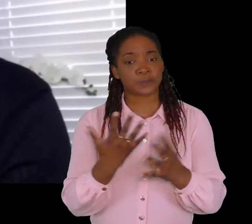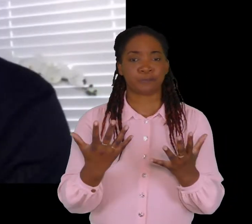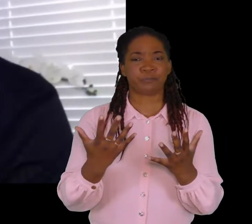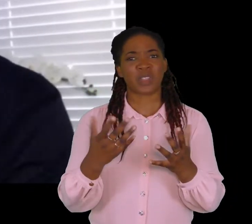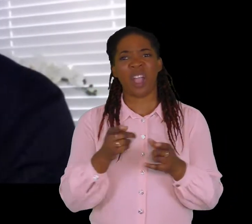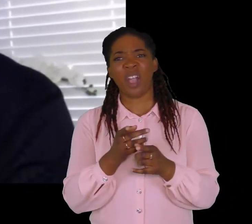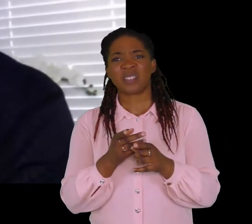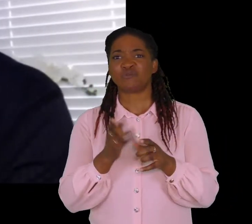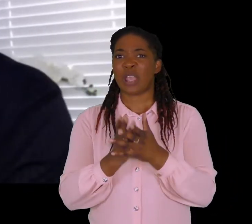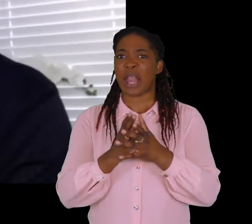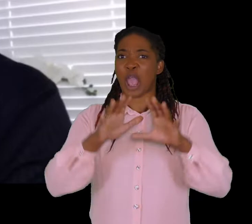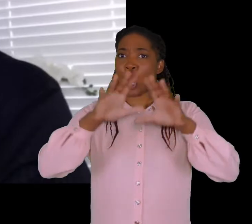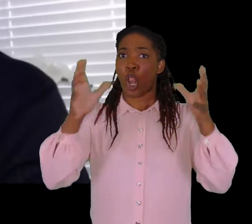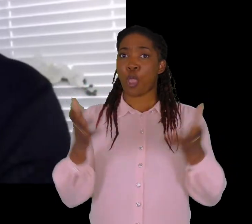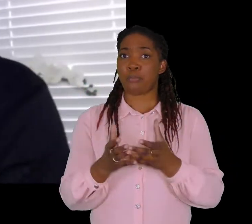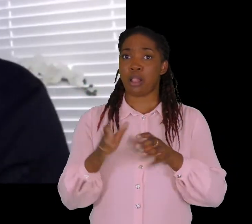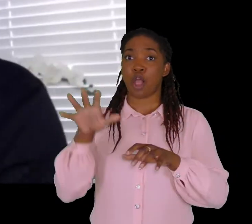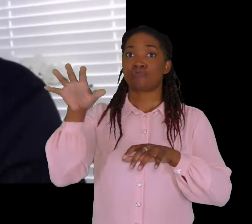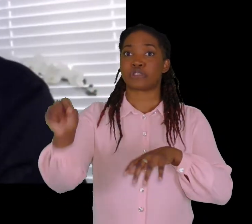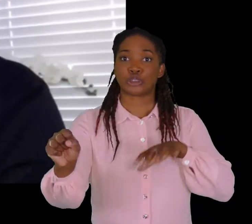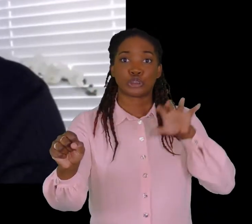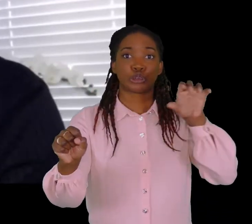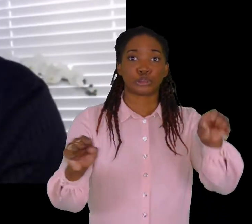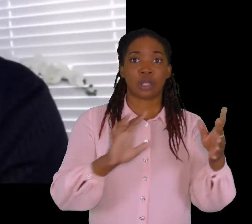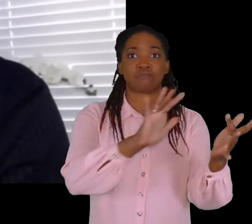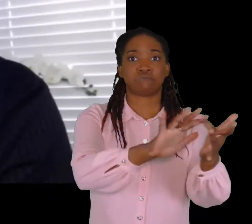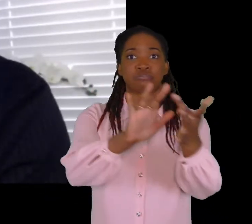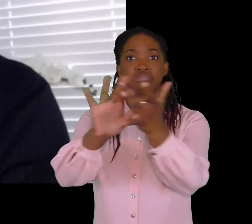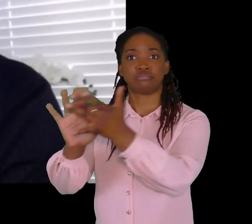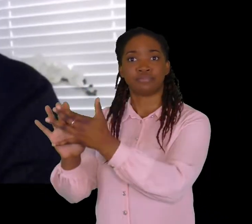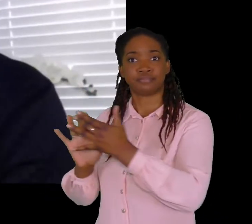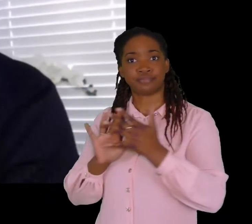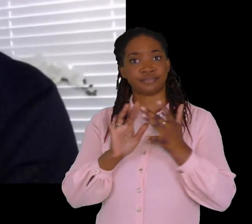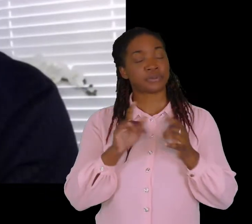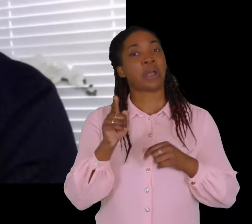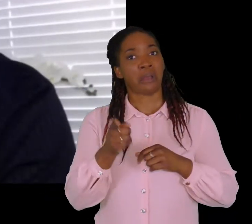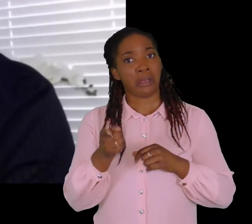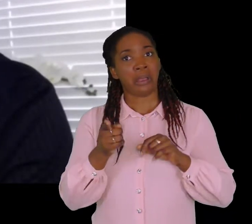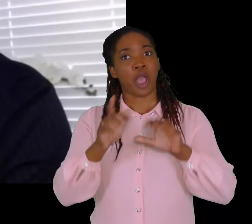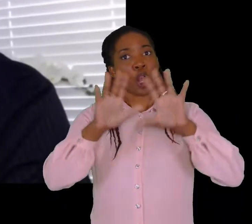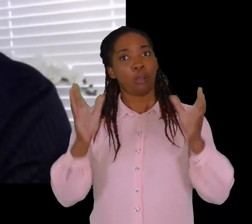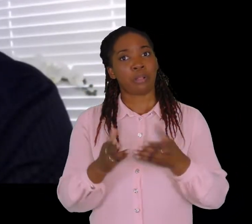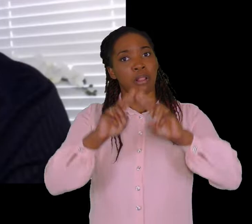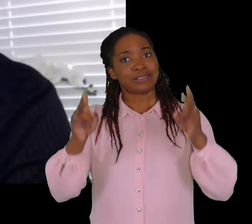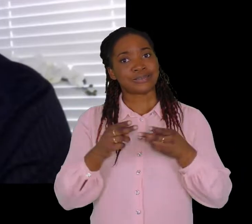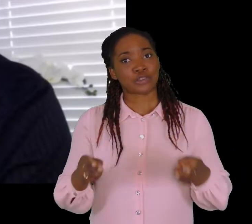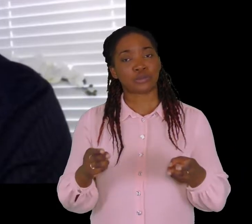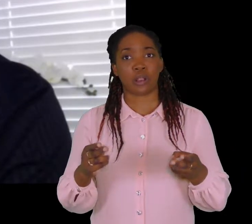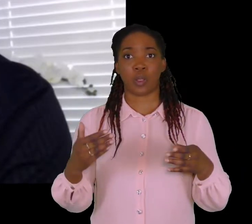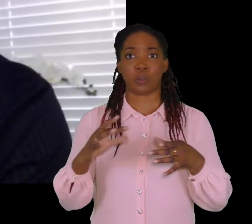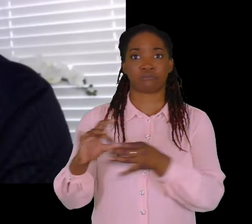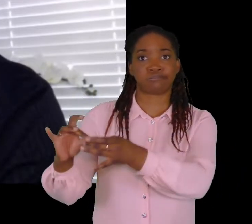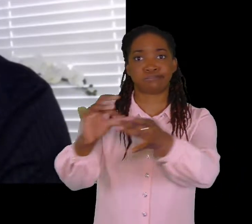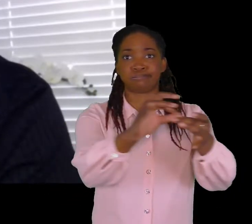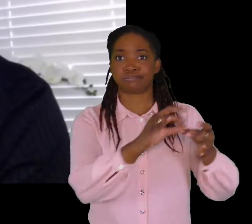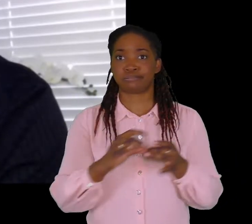sort of reach globally. And maybe it was the implications of working globally, which was part of my life,